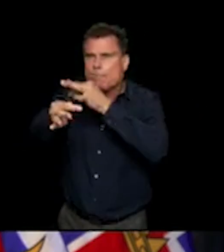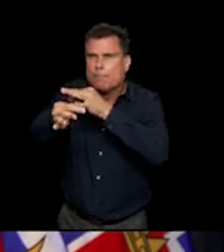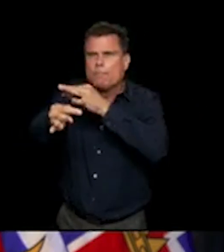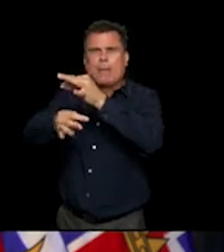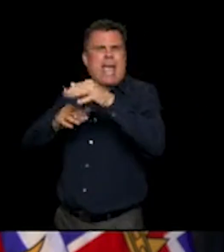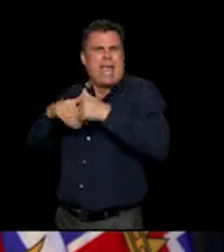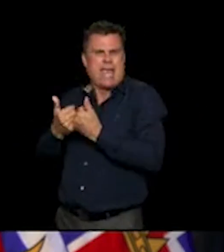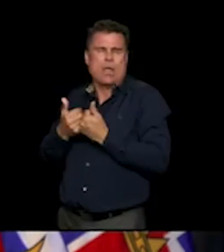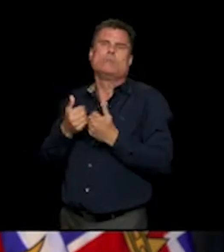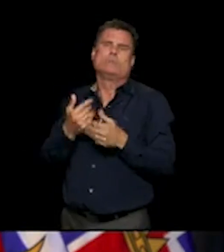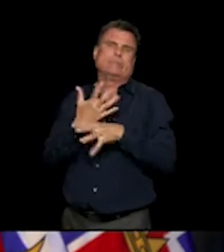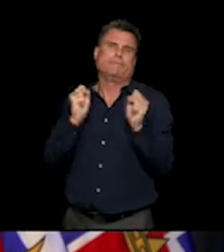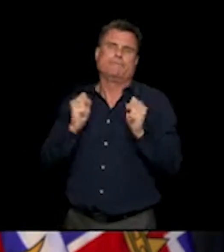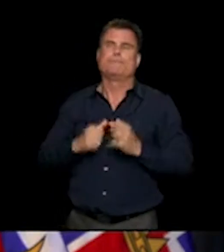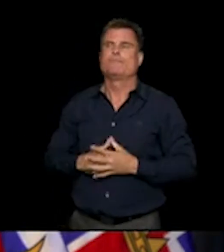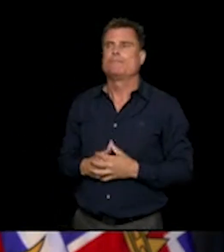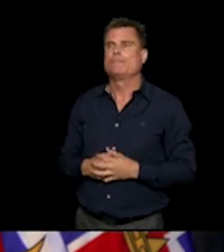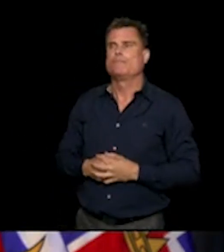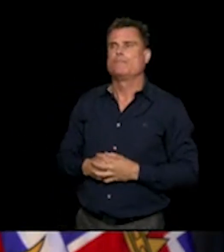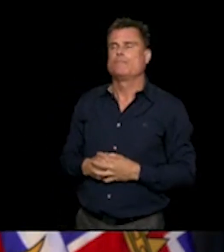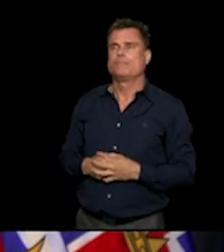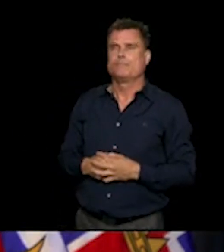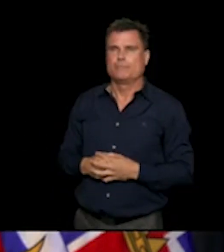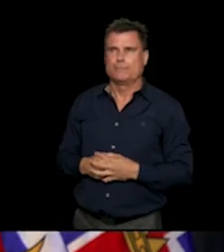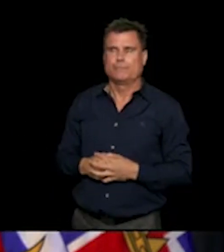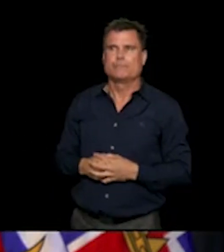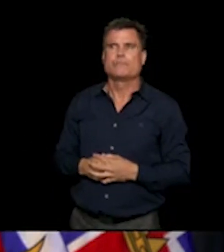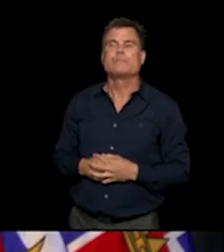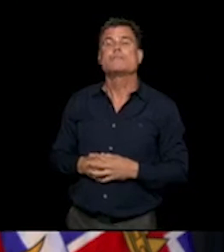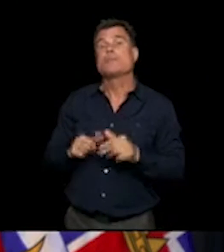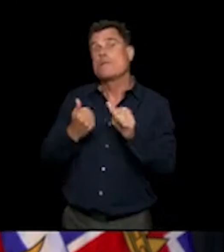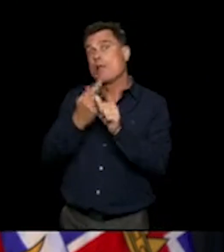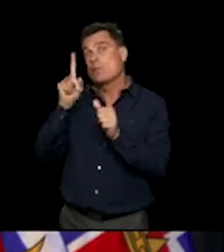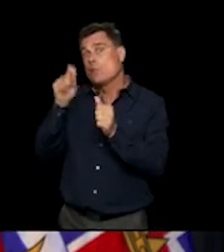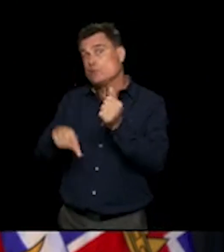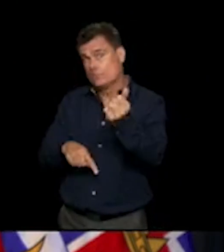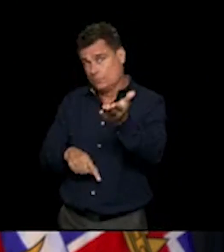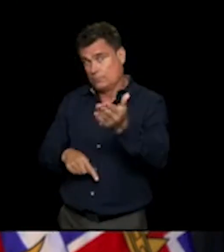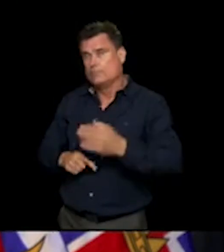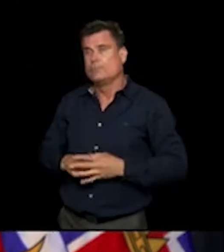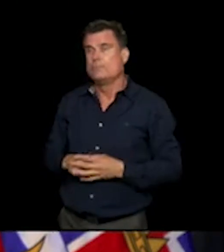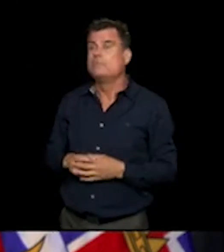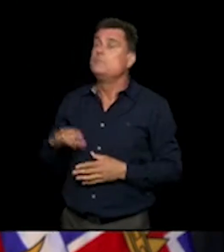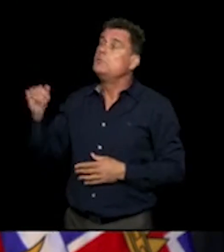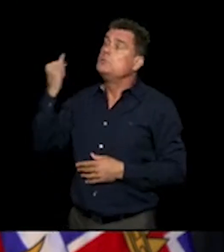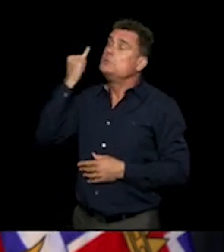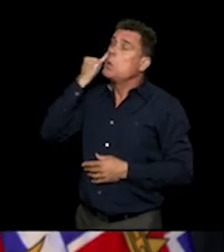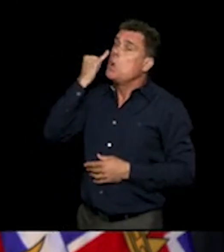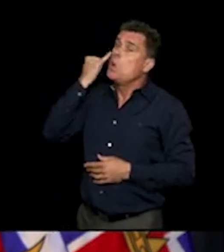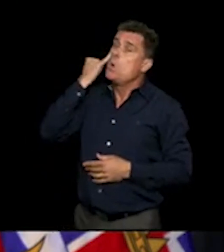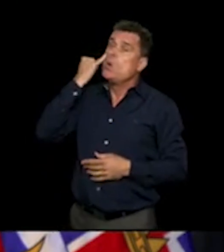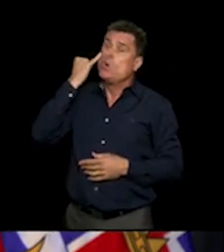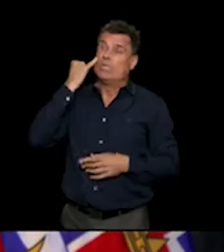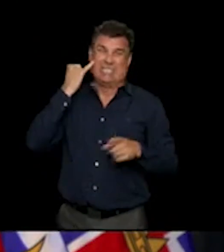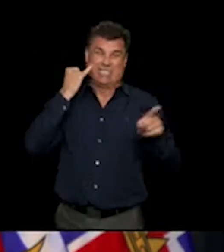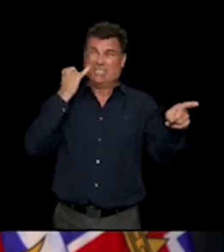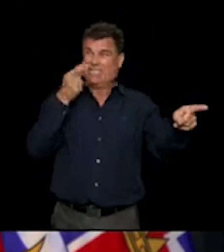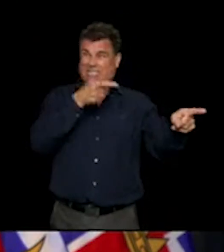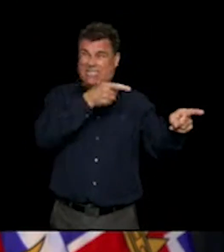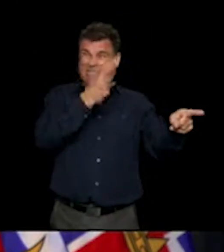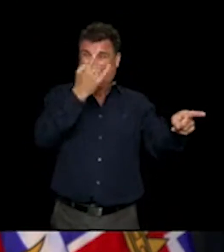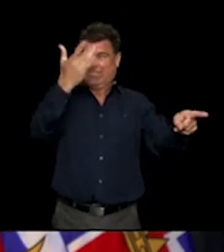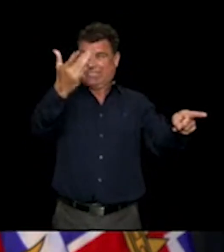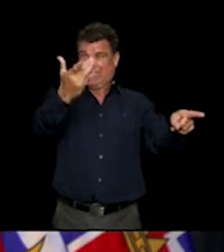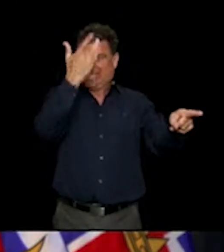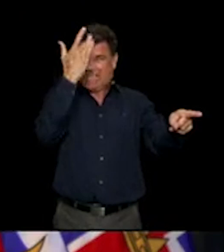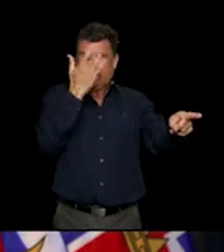Yeah, and so you said there are protocols if someone gets sick. Can you go into what those are? Right. So